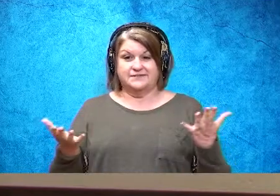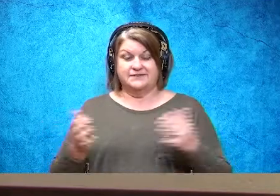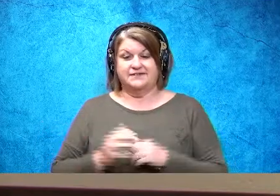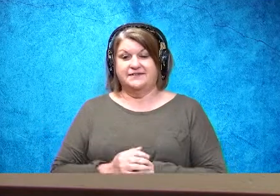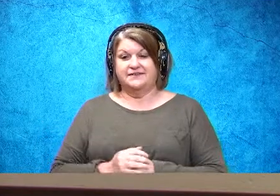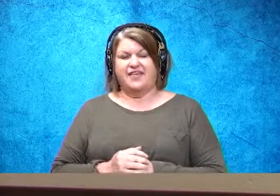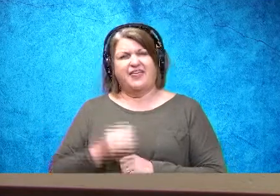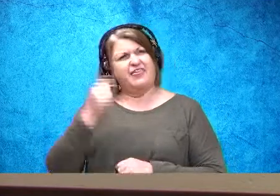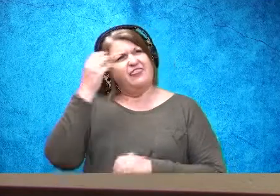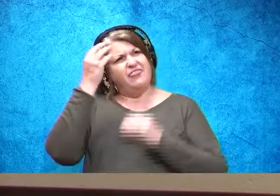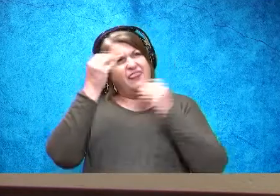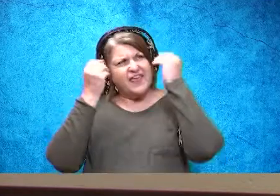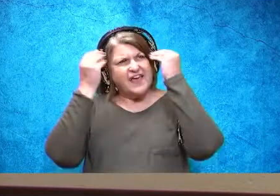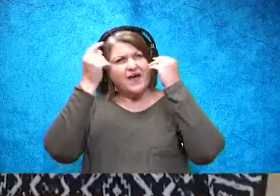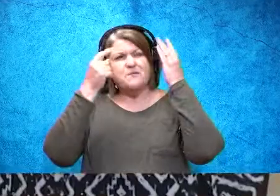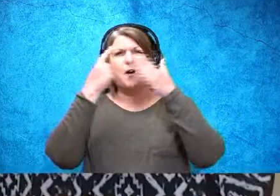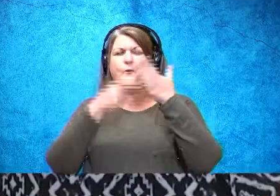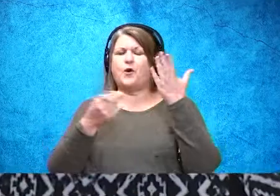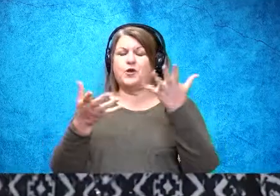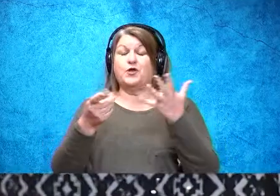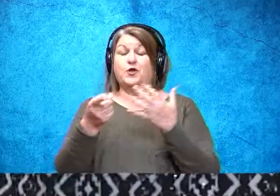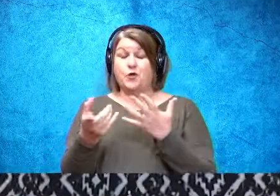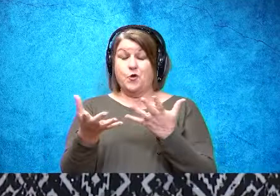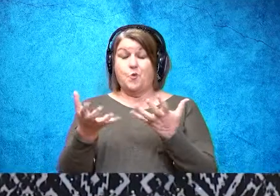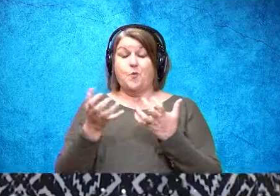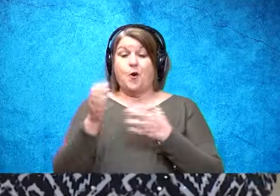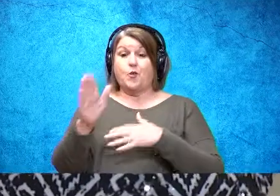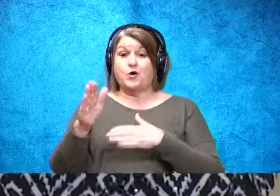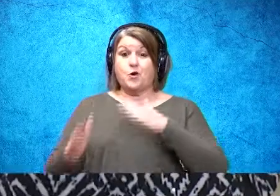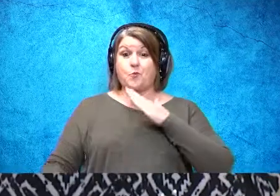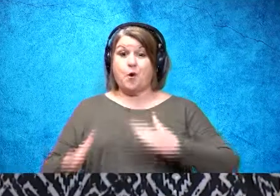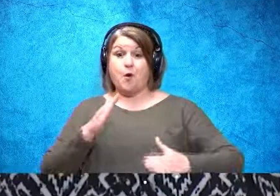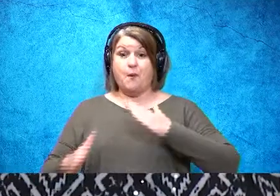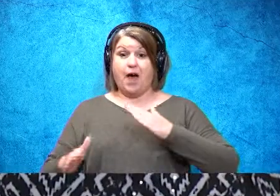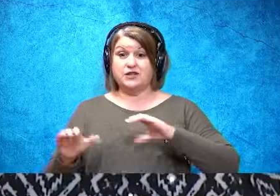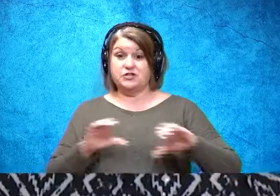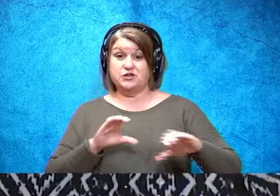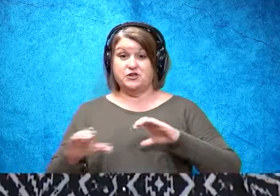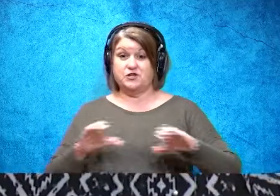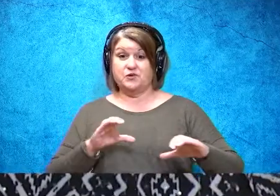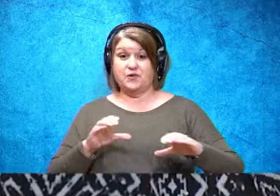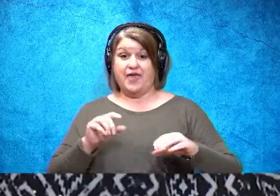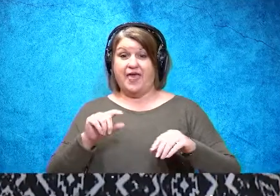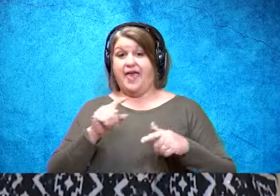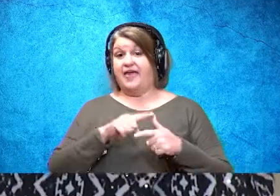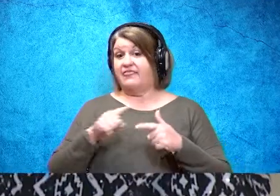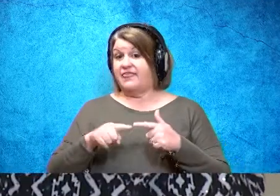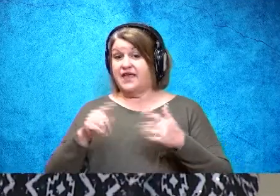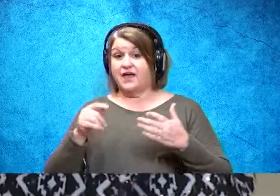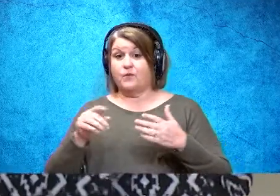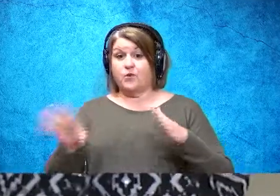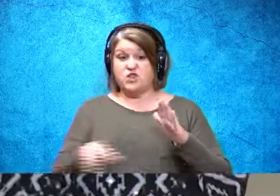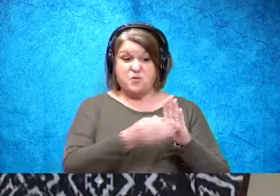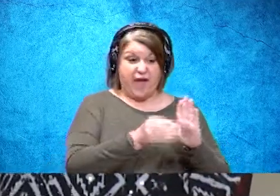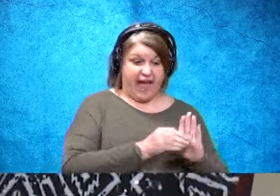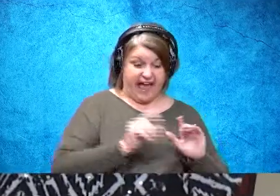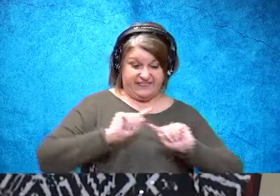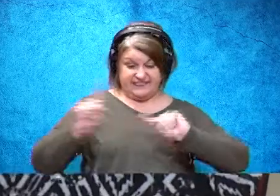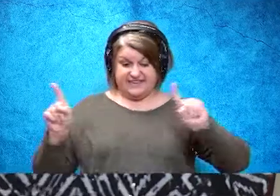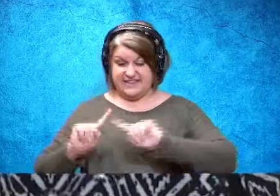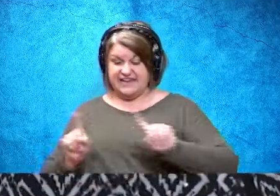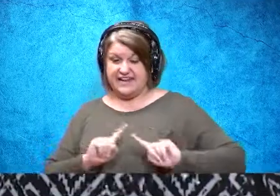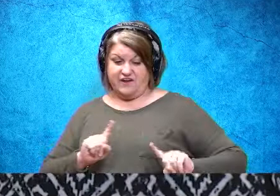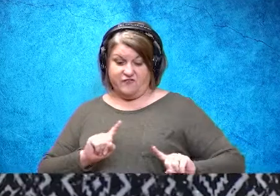while we're drawing it today. And then when you go to add all the buttons and all the different things on your robot, you